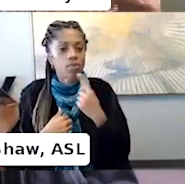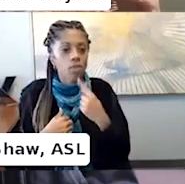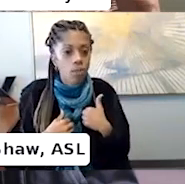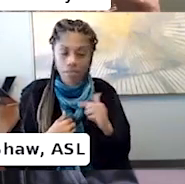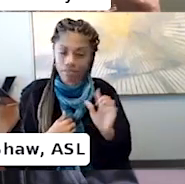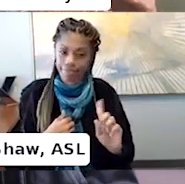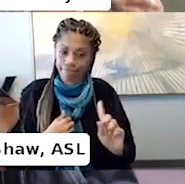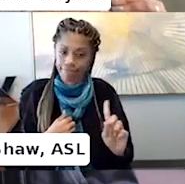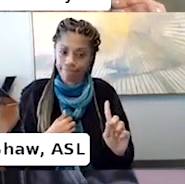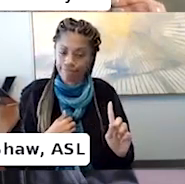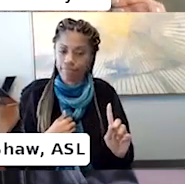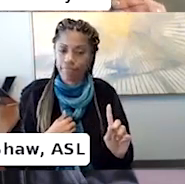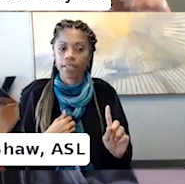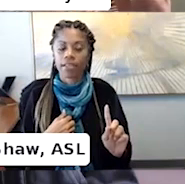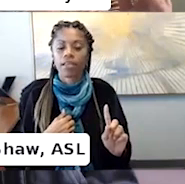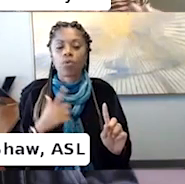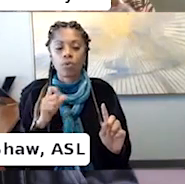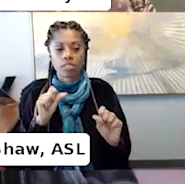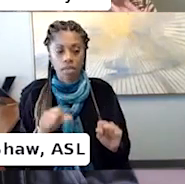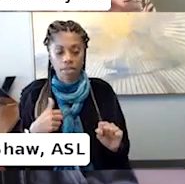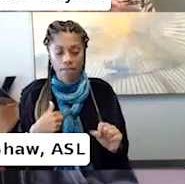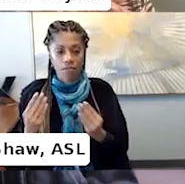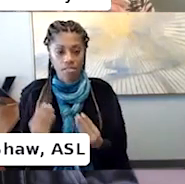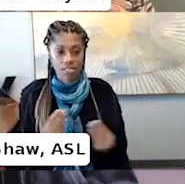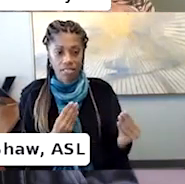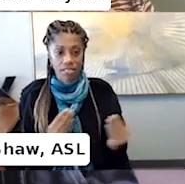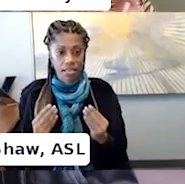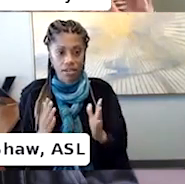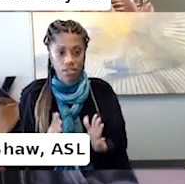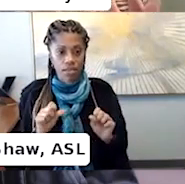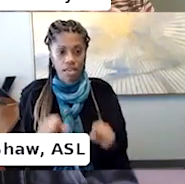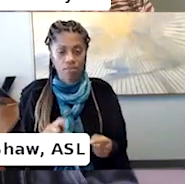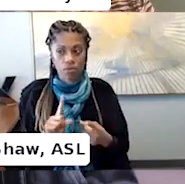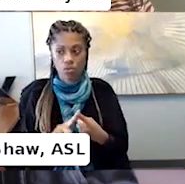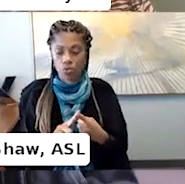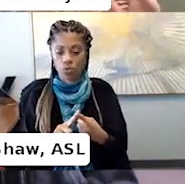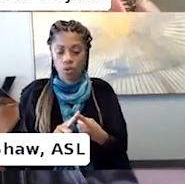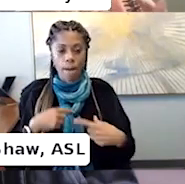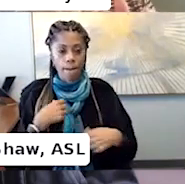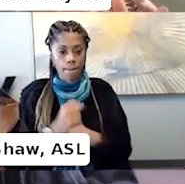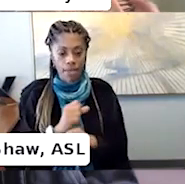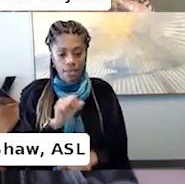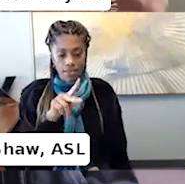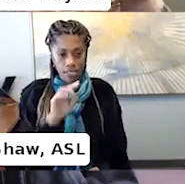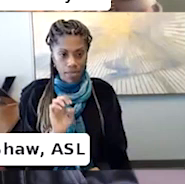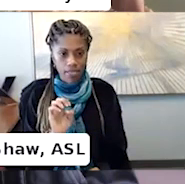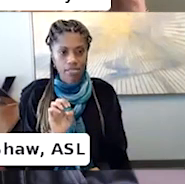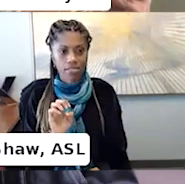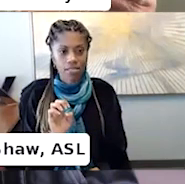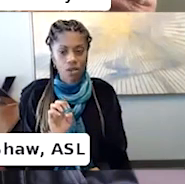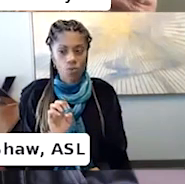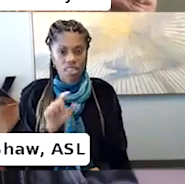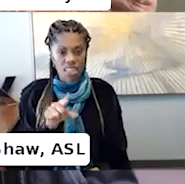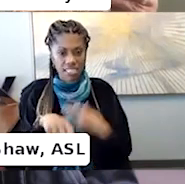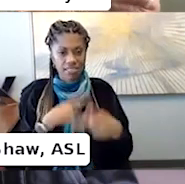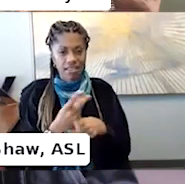our facilitators to facilitate in a new way, to create spaces where this authenticity and this